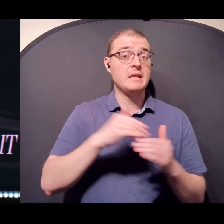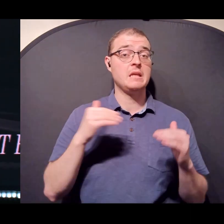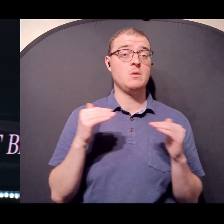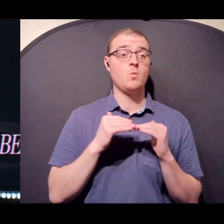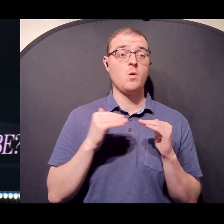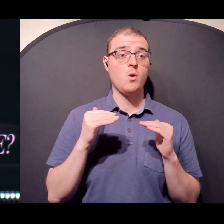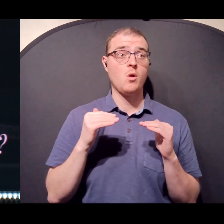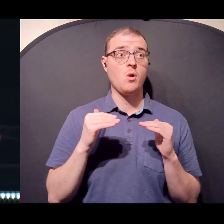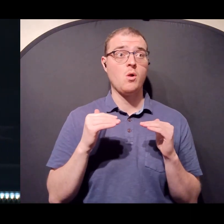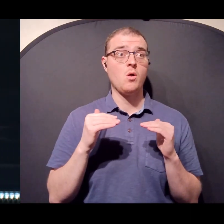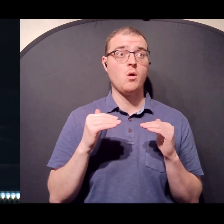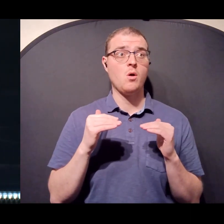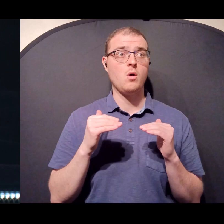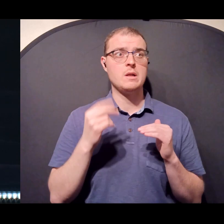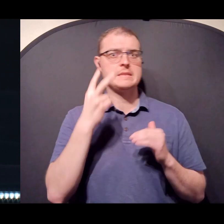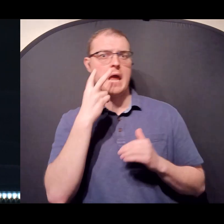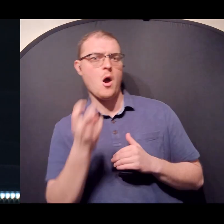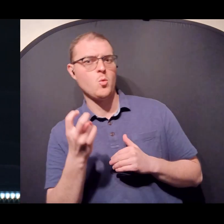belief